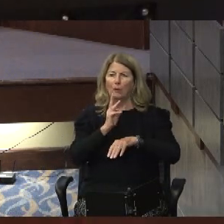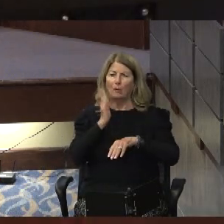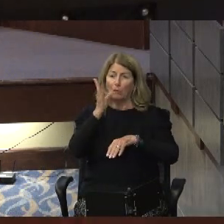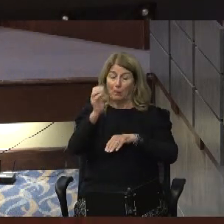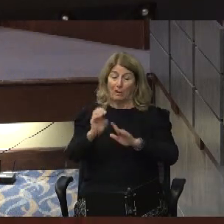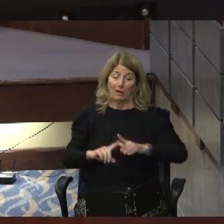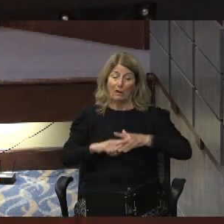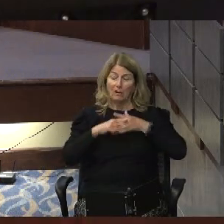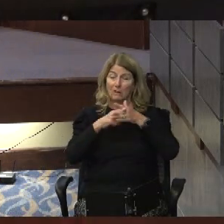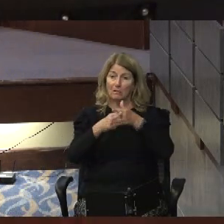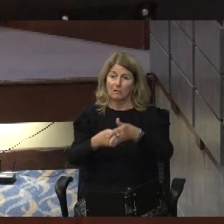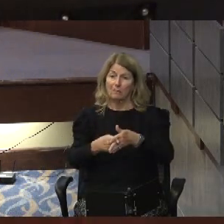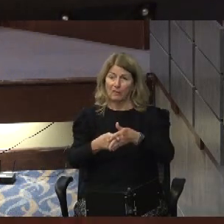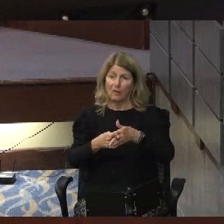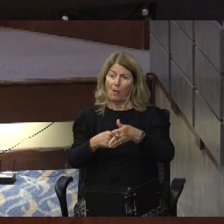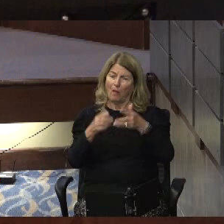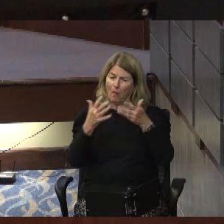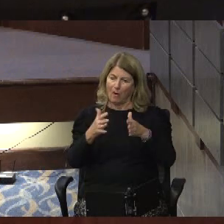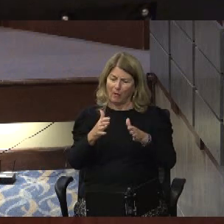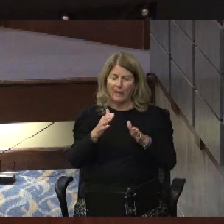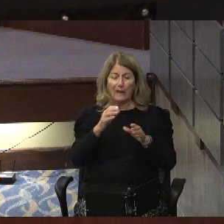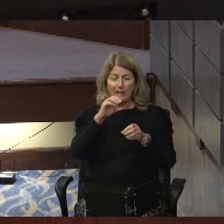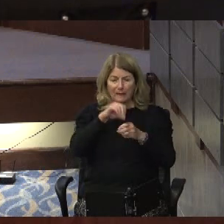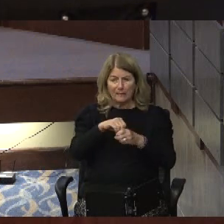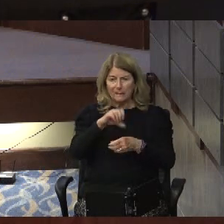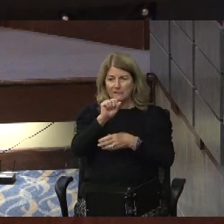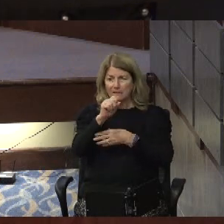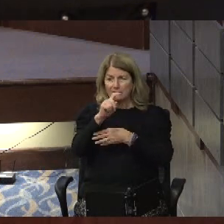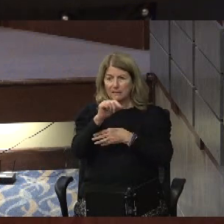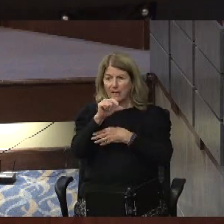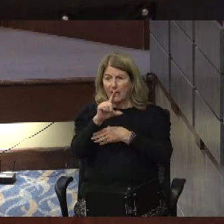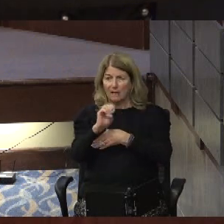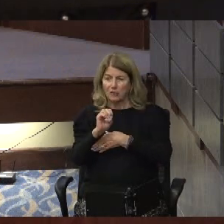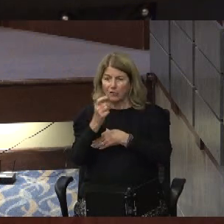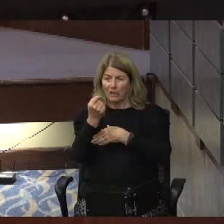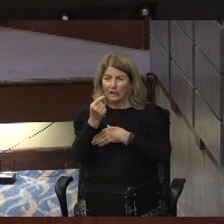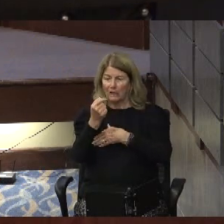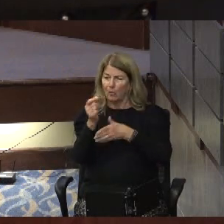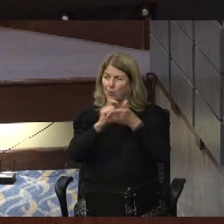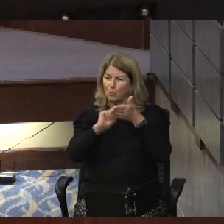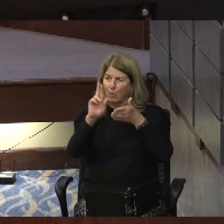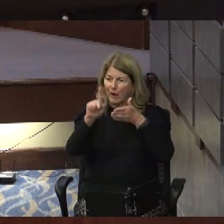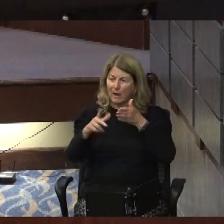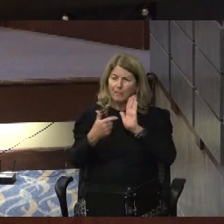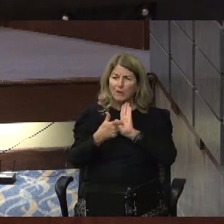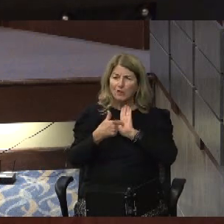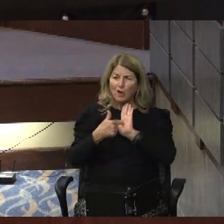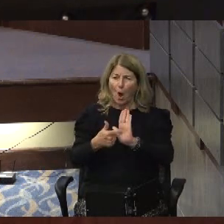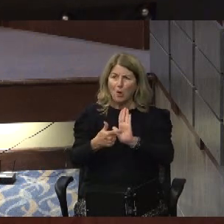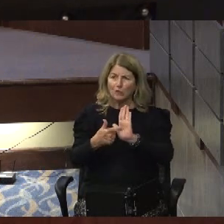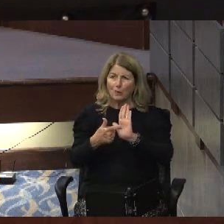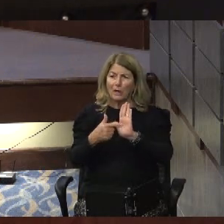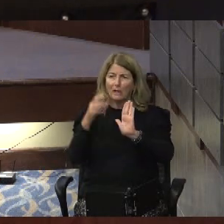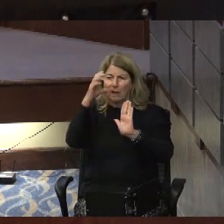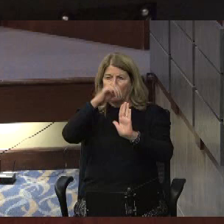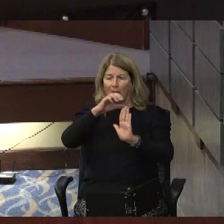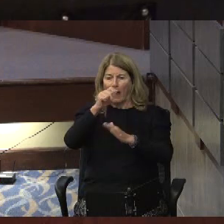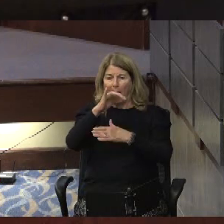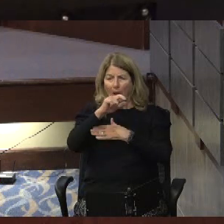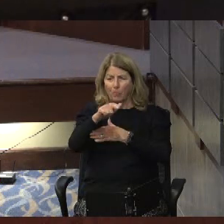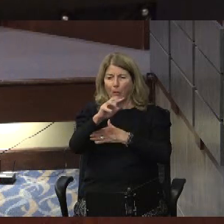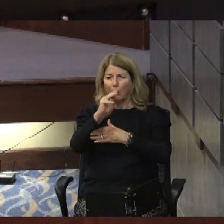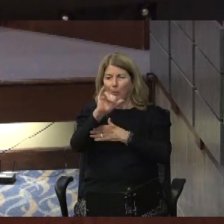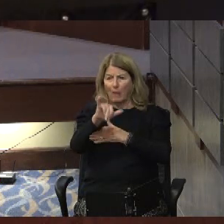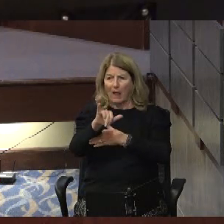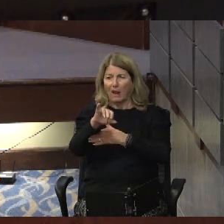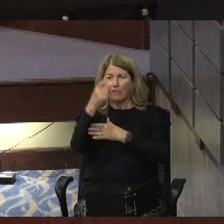implemented, and they're already in stages, and the little write-up shows that we're anticipating April, May for another stage.